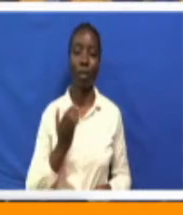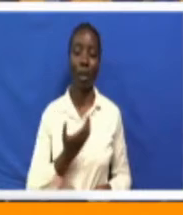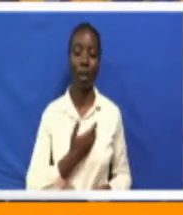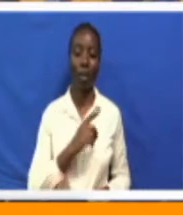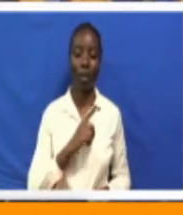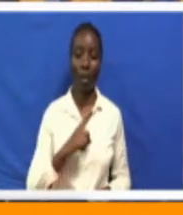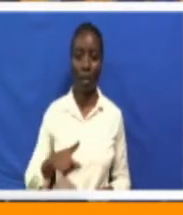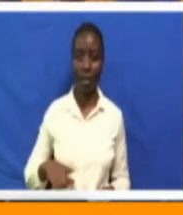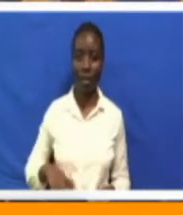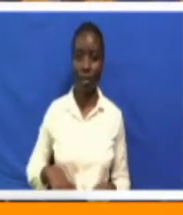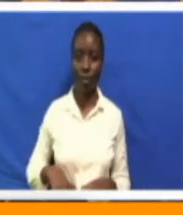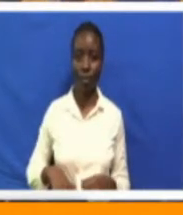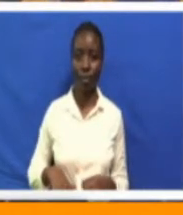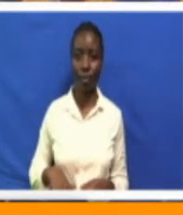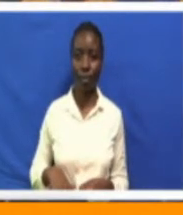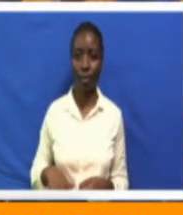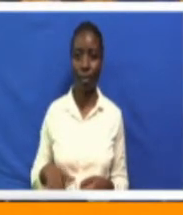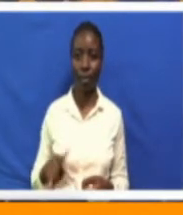thank you